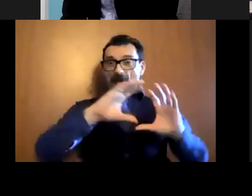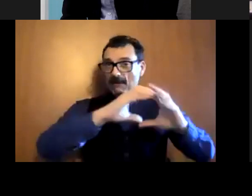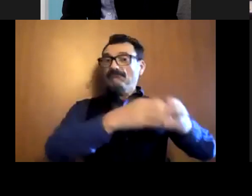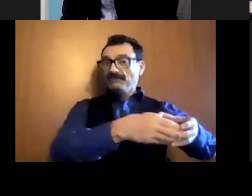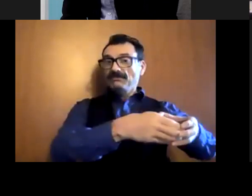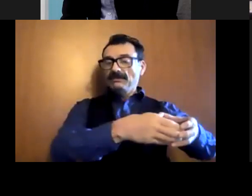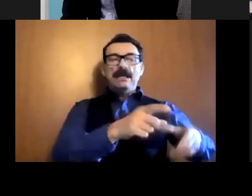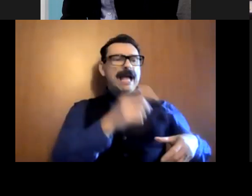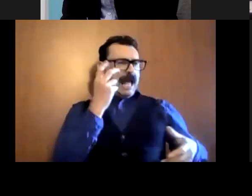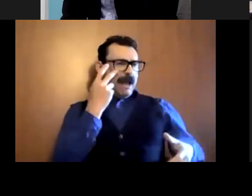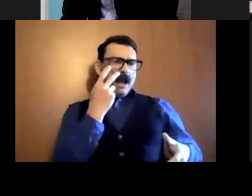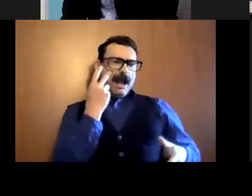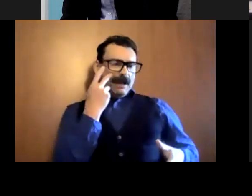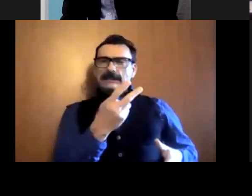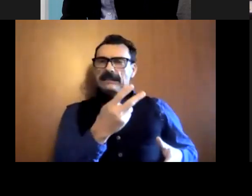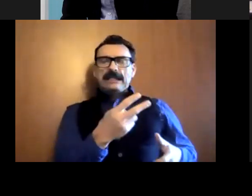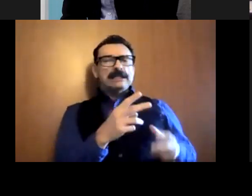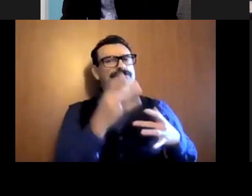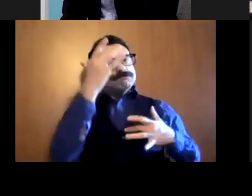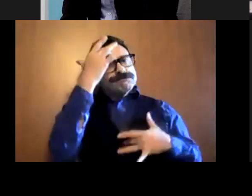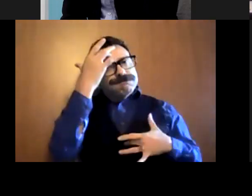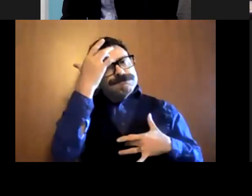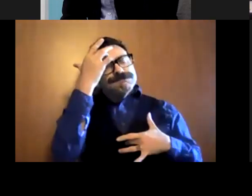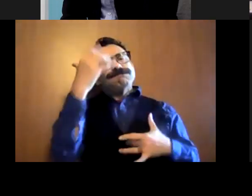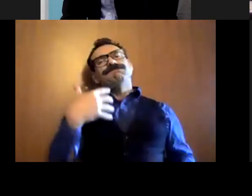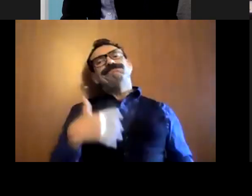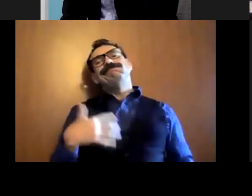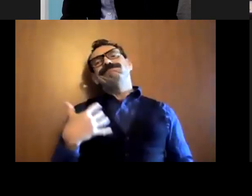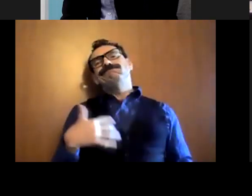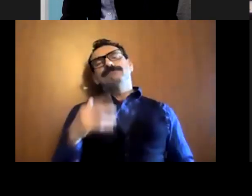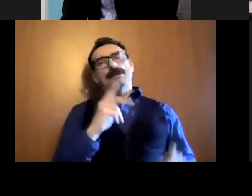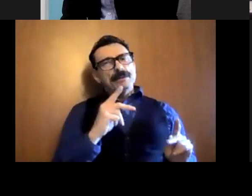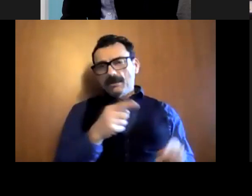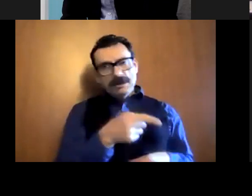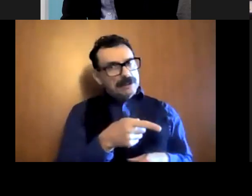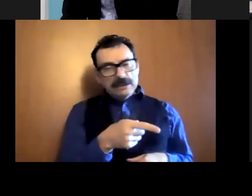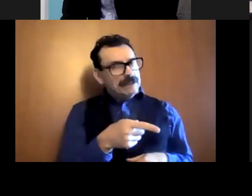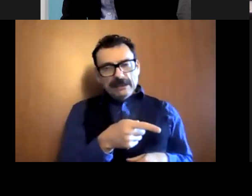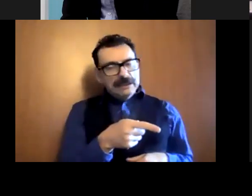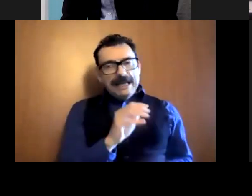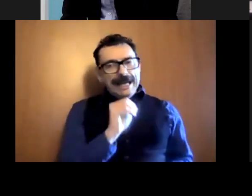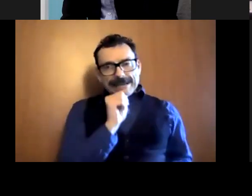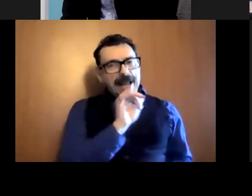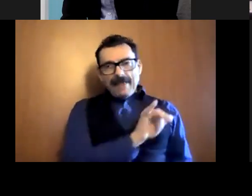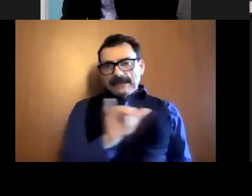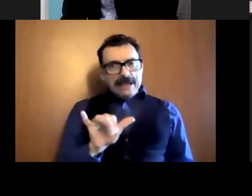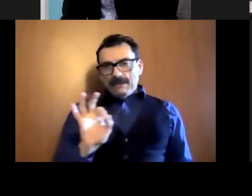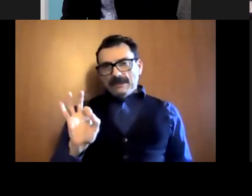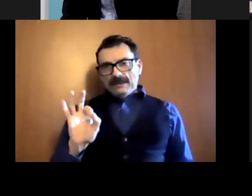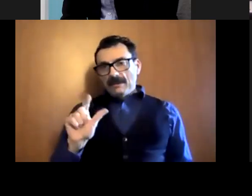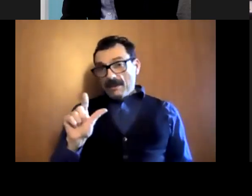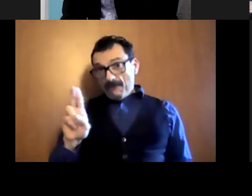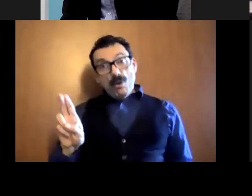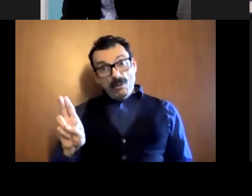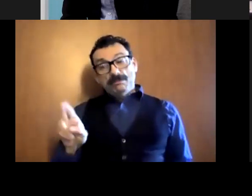sick people. And what I would like to emphasize about COVID is it is not just the flu, right? The flu can kill you too. That is why we have the